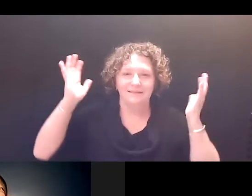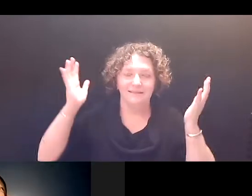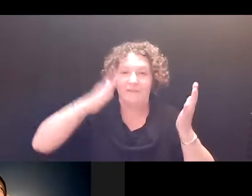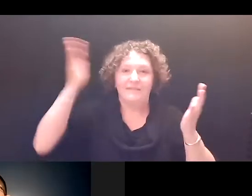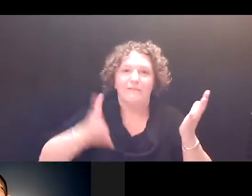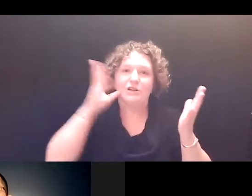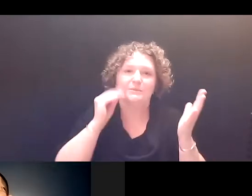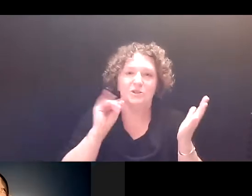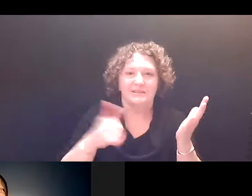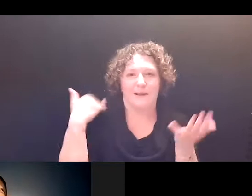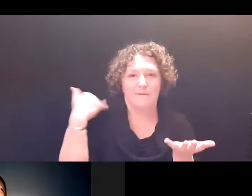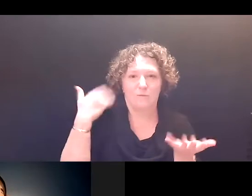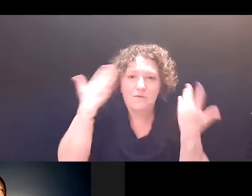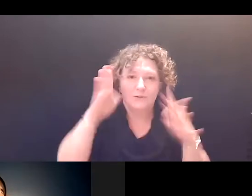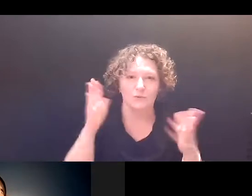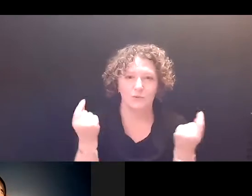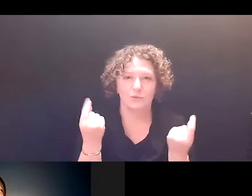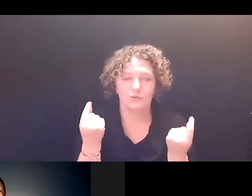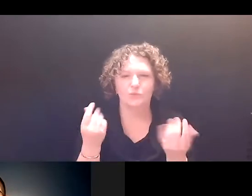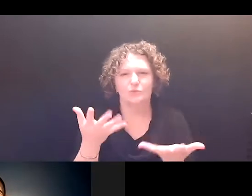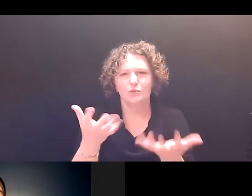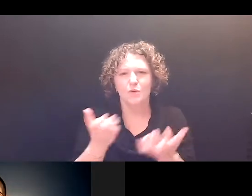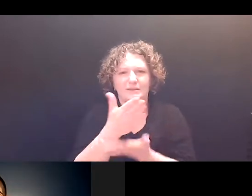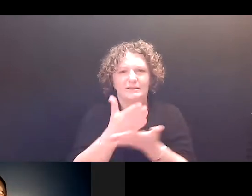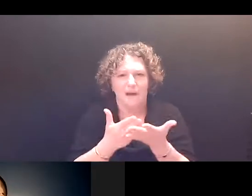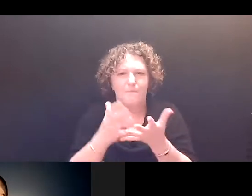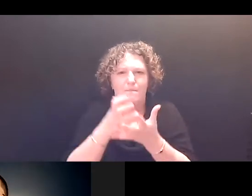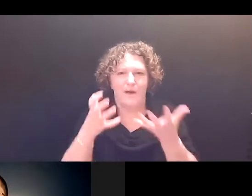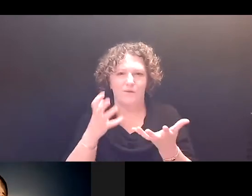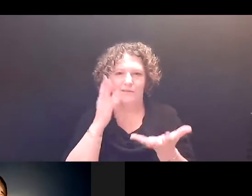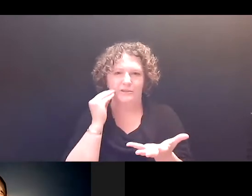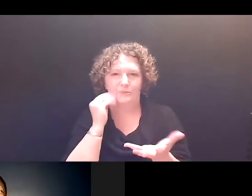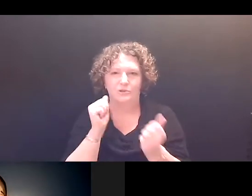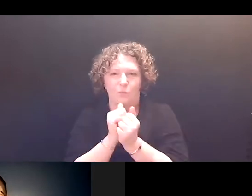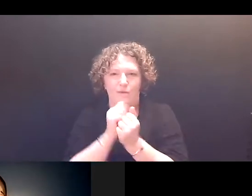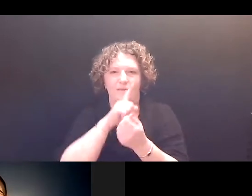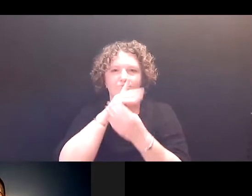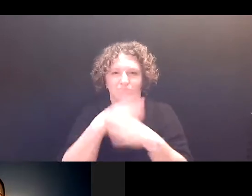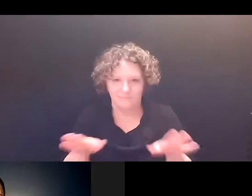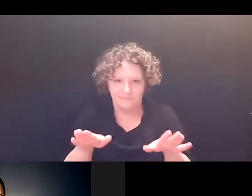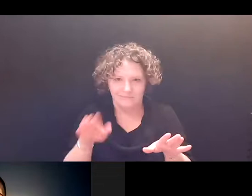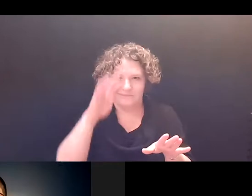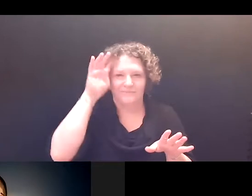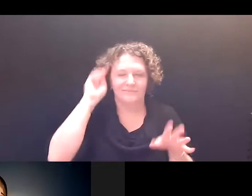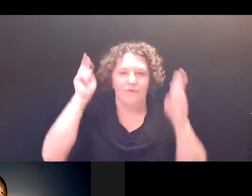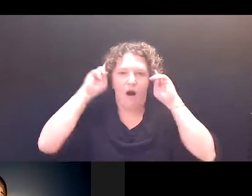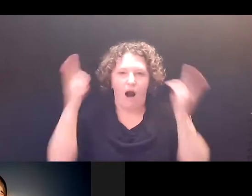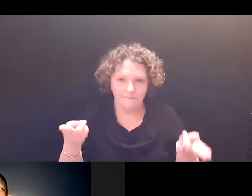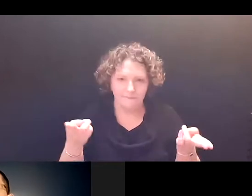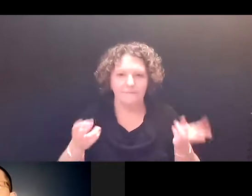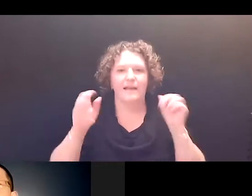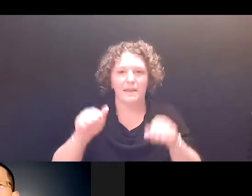Or, you know, what if the person goes swimming? I don't know what they do with that. I've never experienced that.